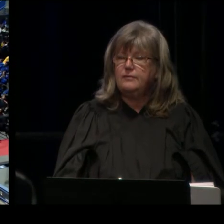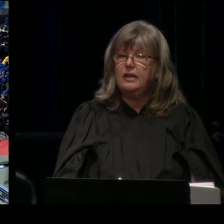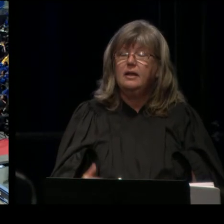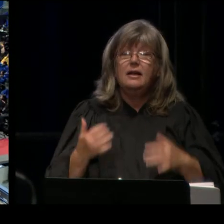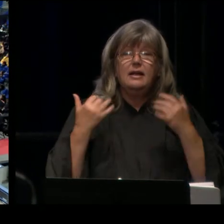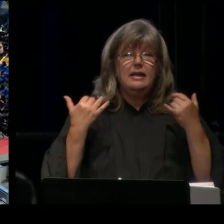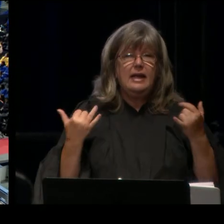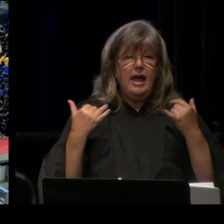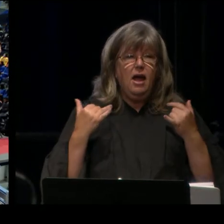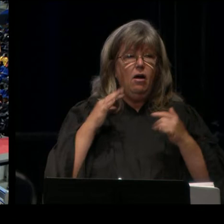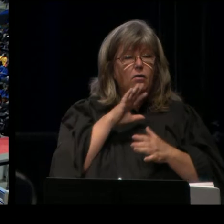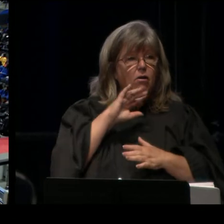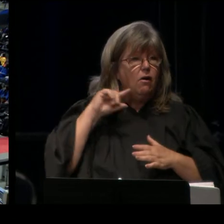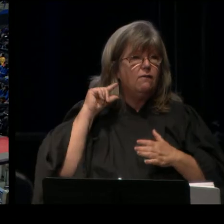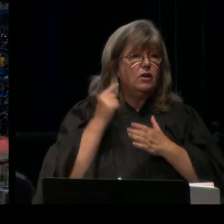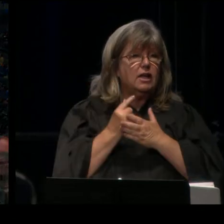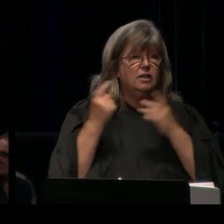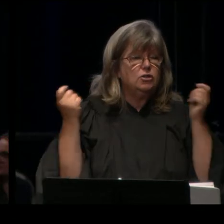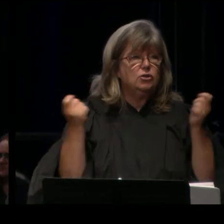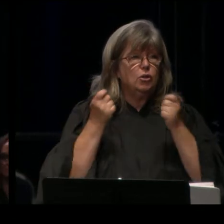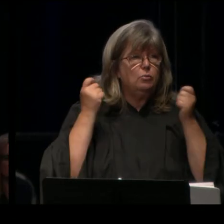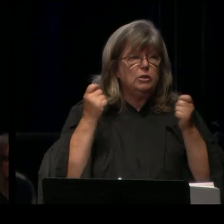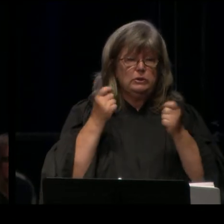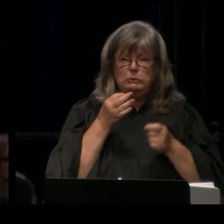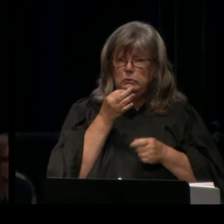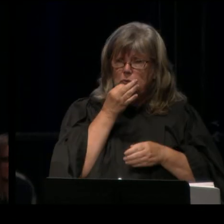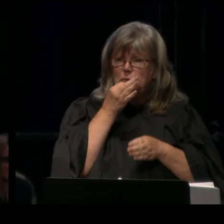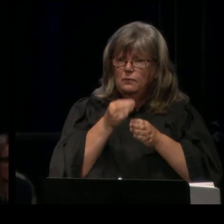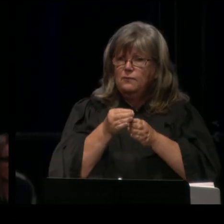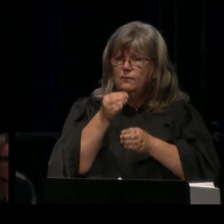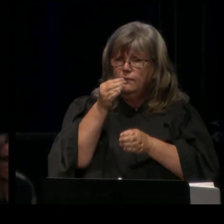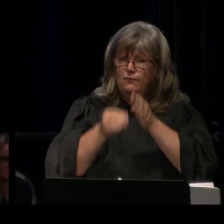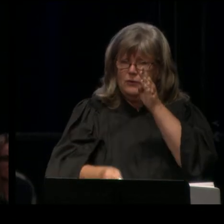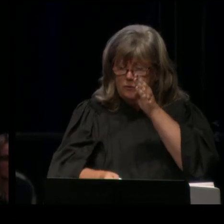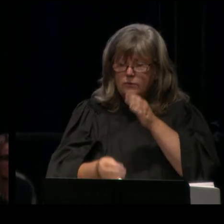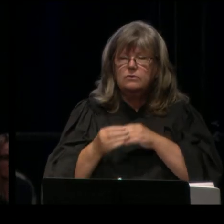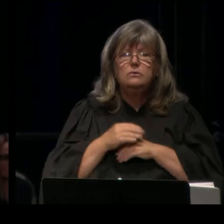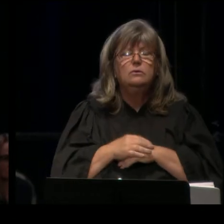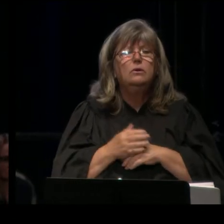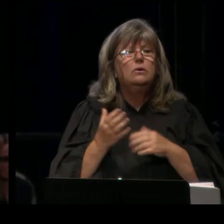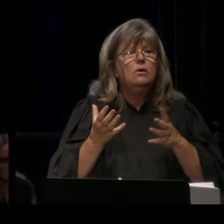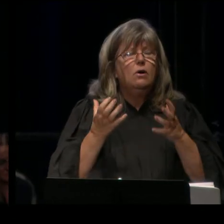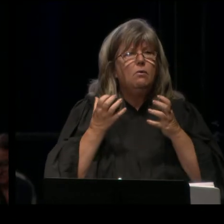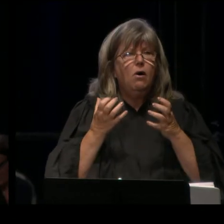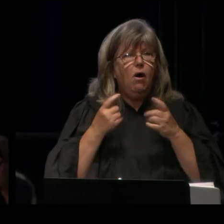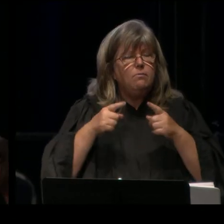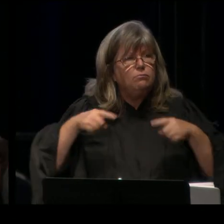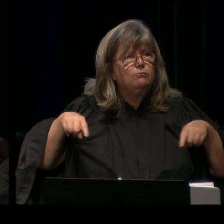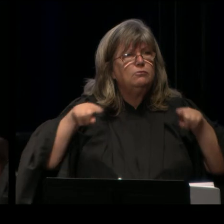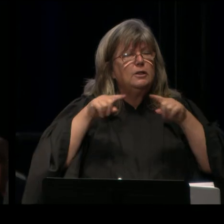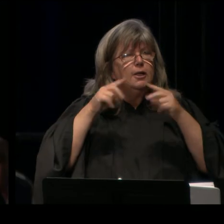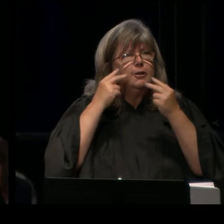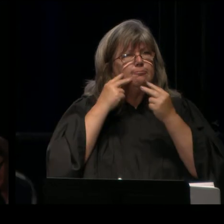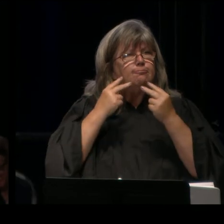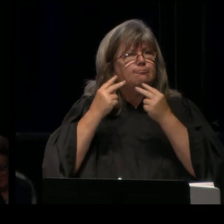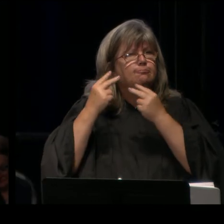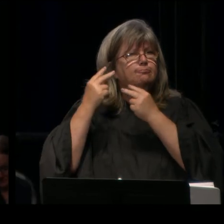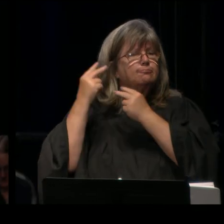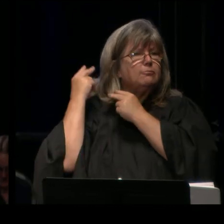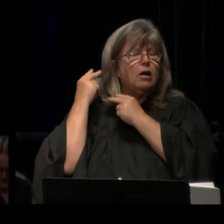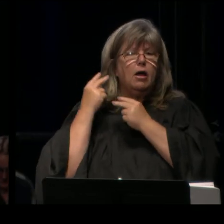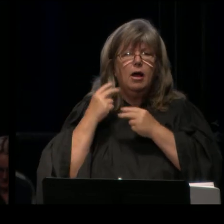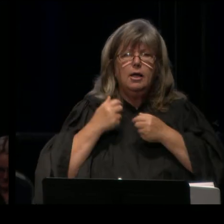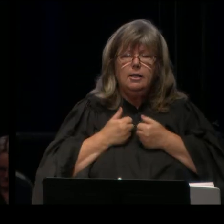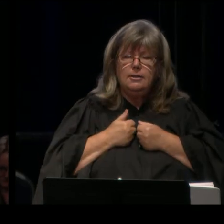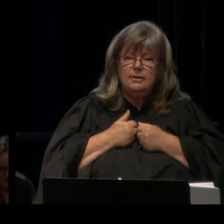As we bring today's convocation ceremony to a close, I would like us to reflect on the sacrifices and successes